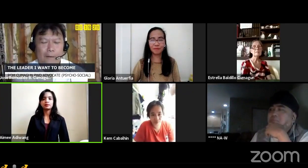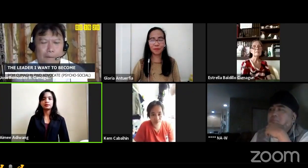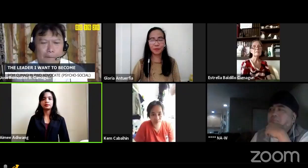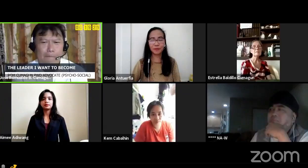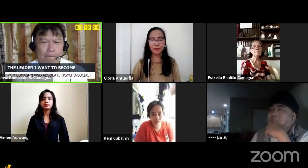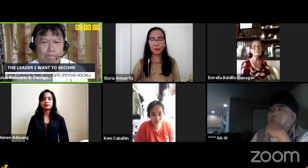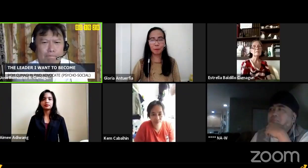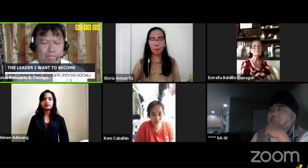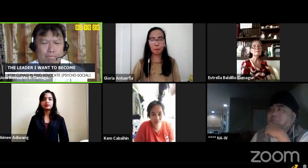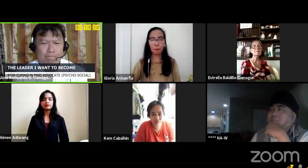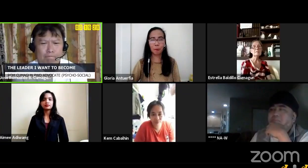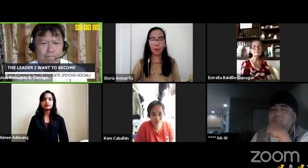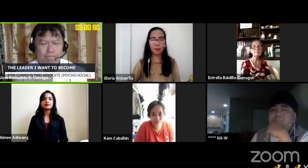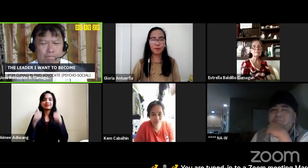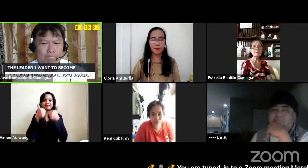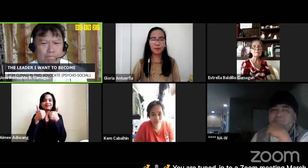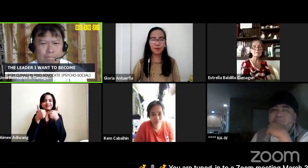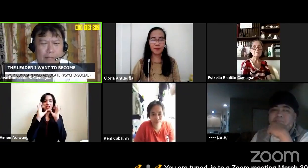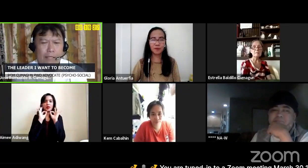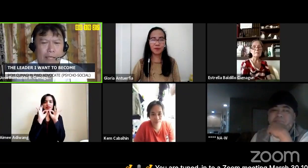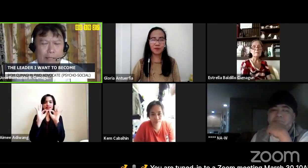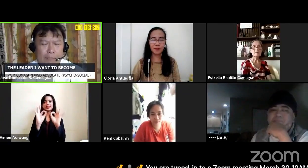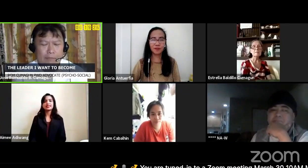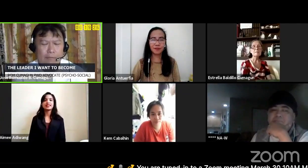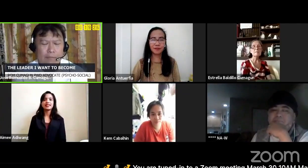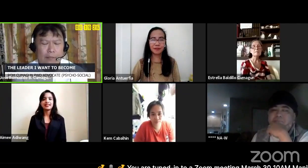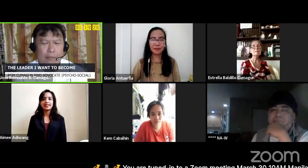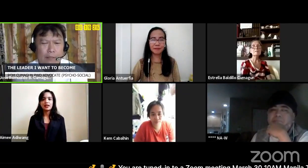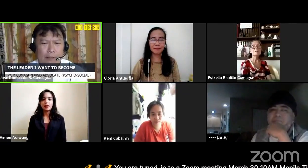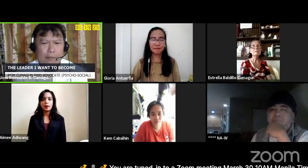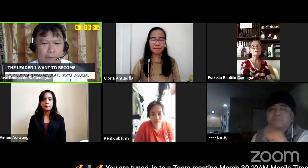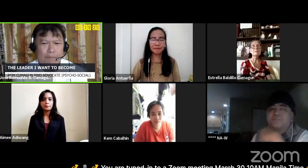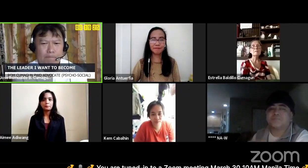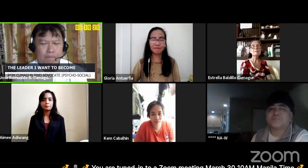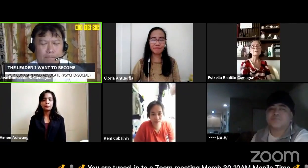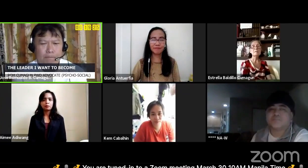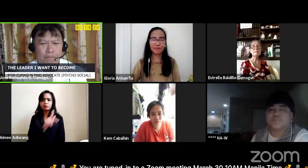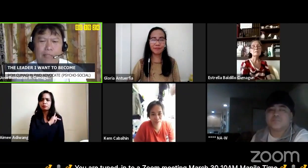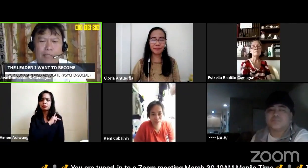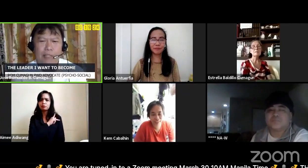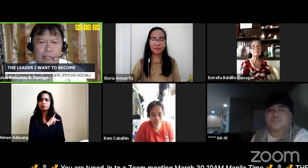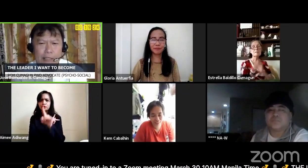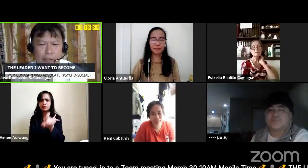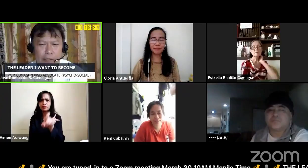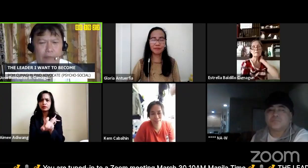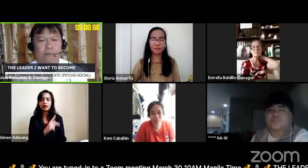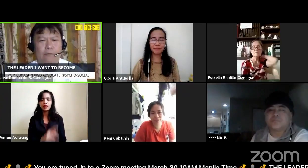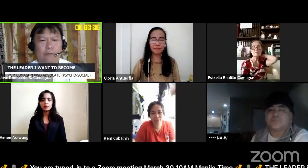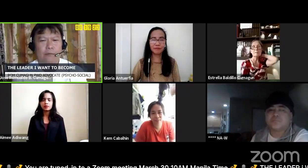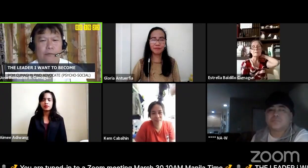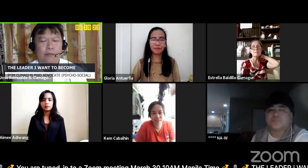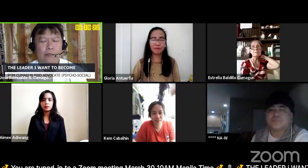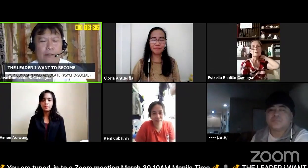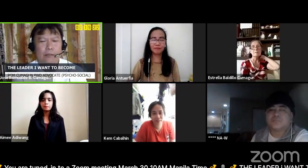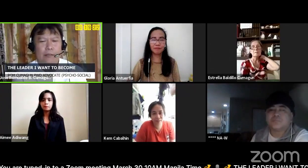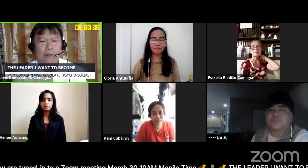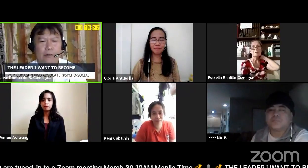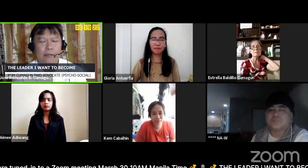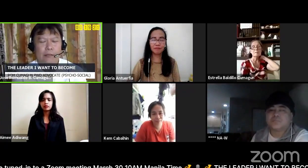Okay. Um, Kem, um, as a leader,